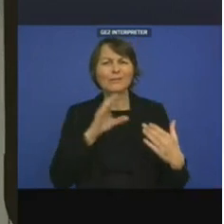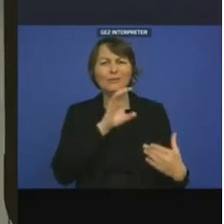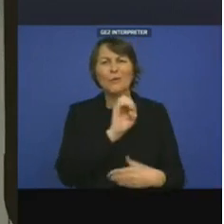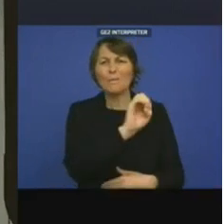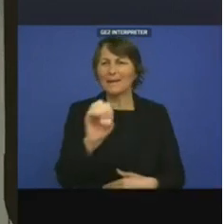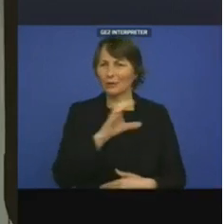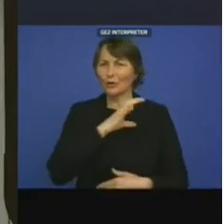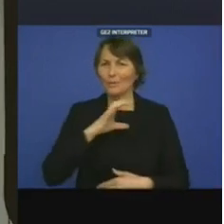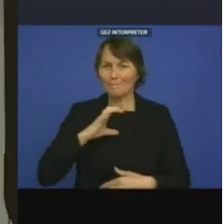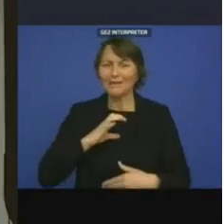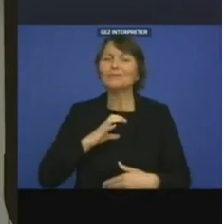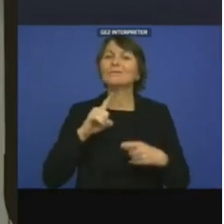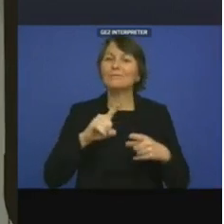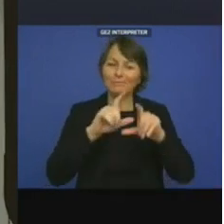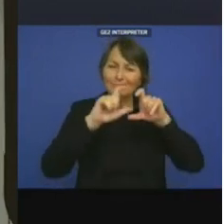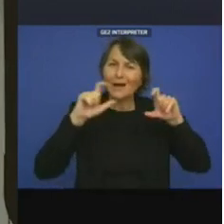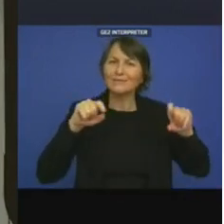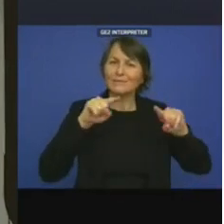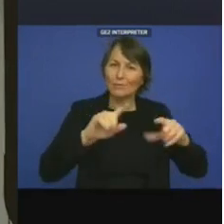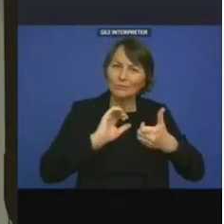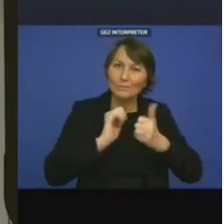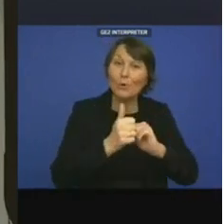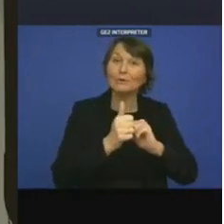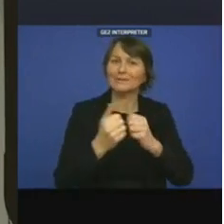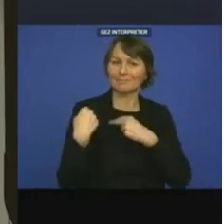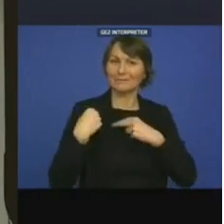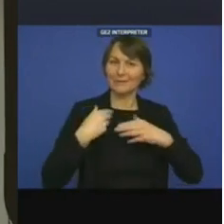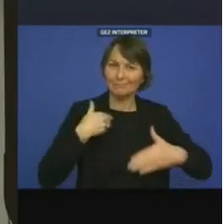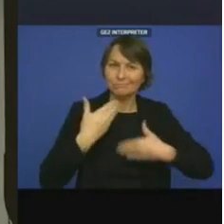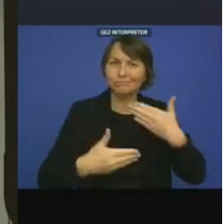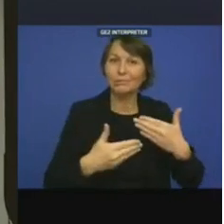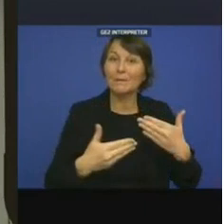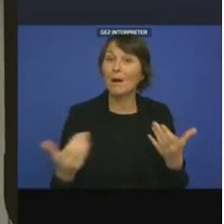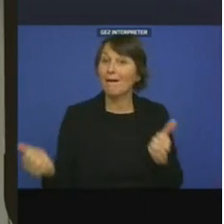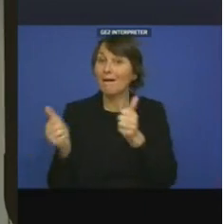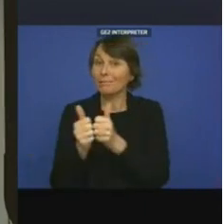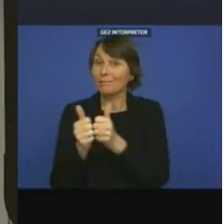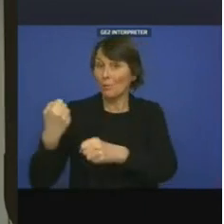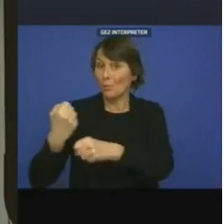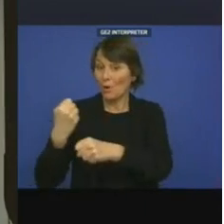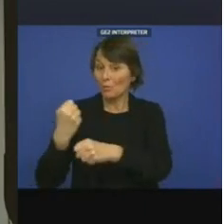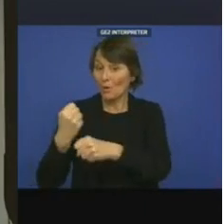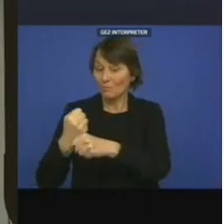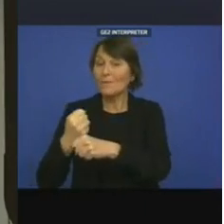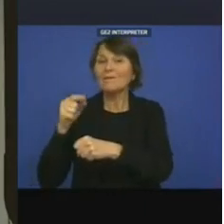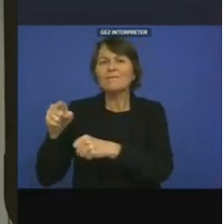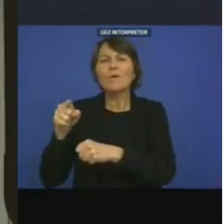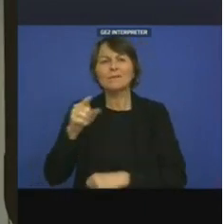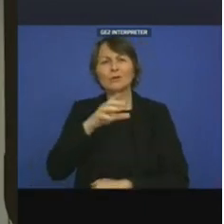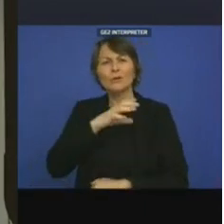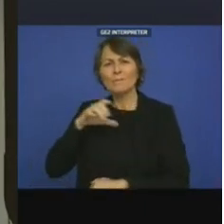of this action, in close cooperation with Director General for Education and Culture in the European